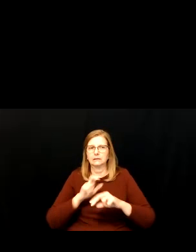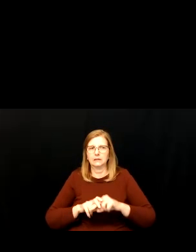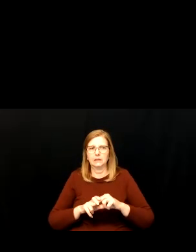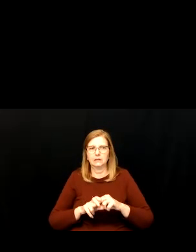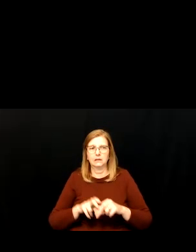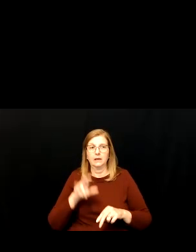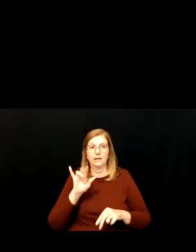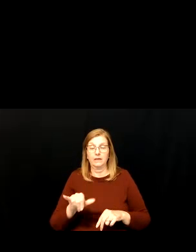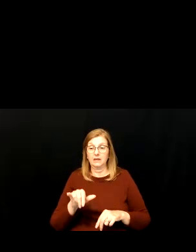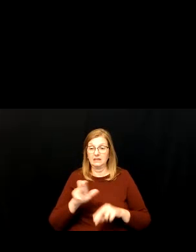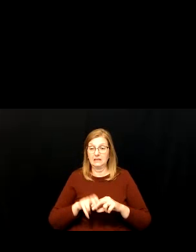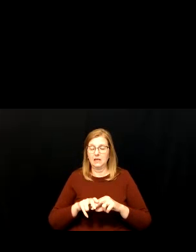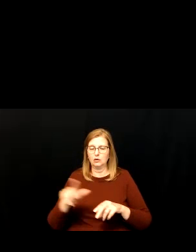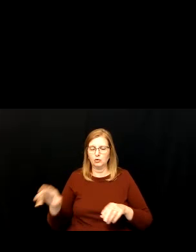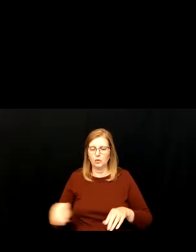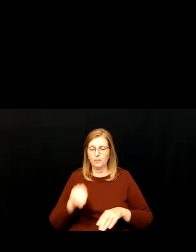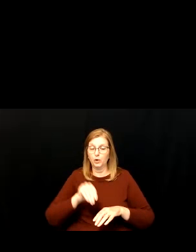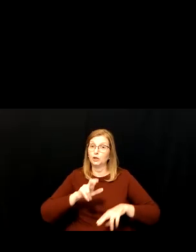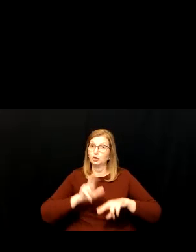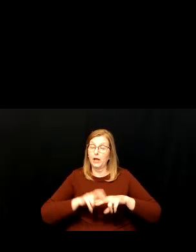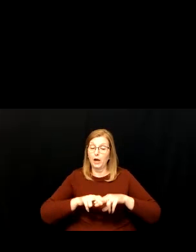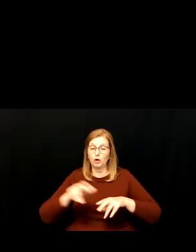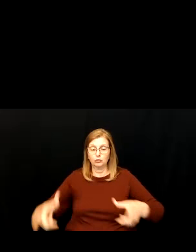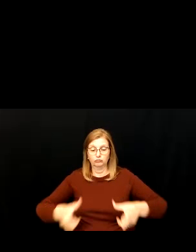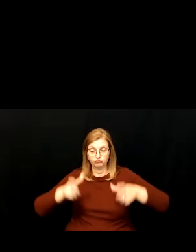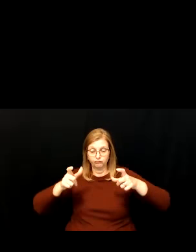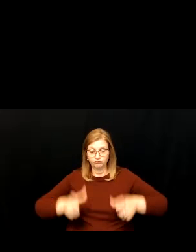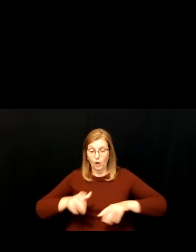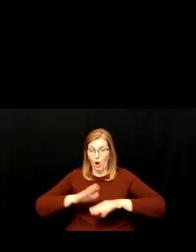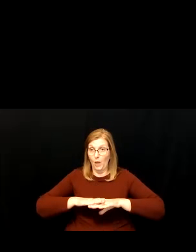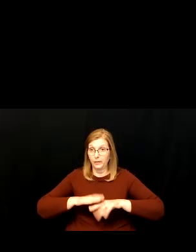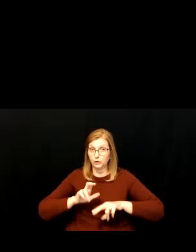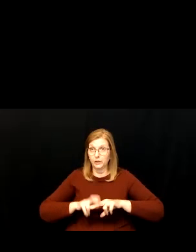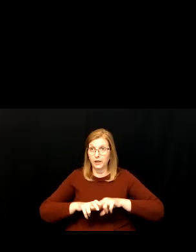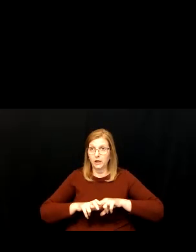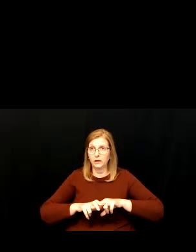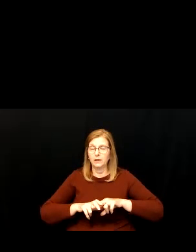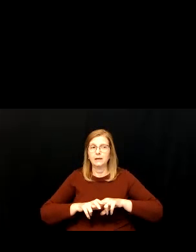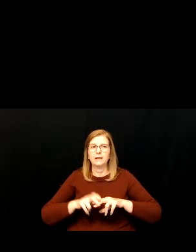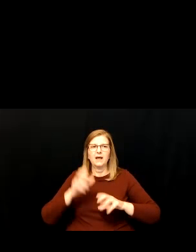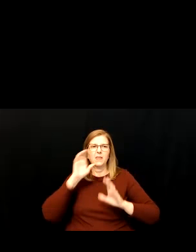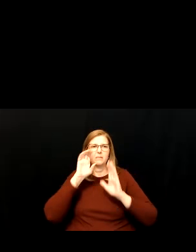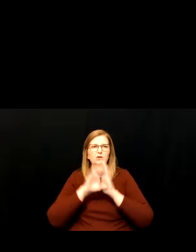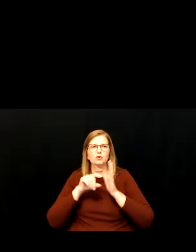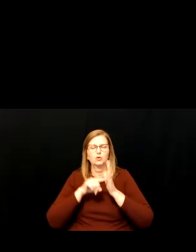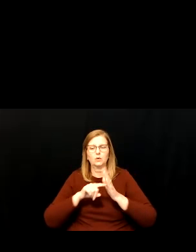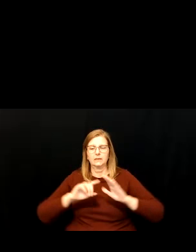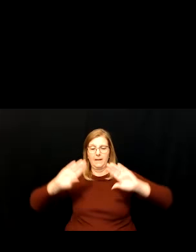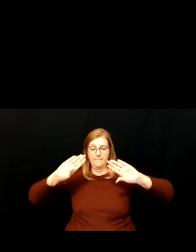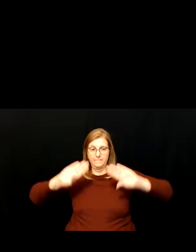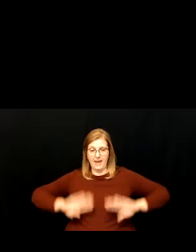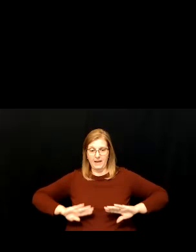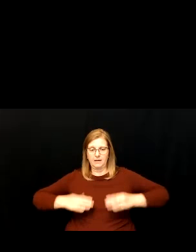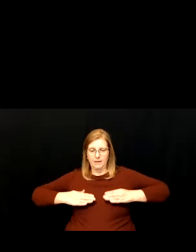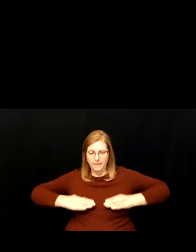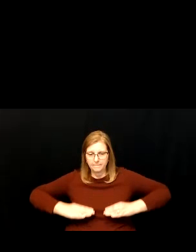seat that you insert into a chair, and it in the picture it shows it has the back to the seat and the bottom to the